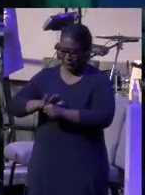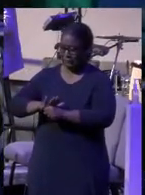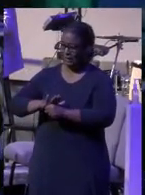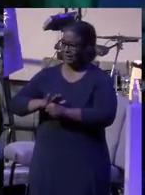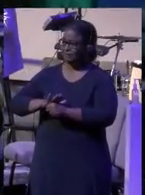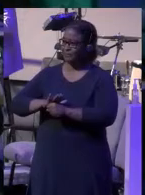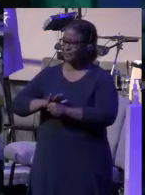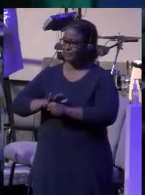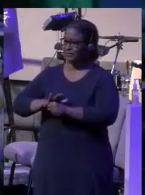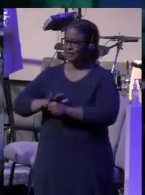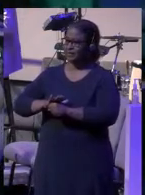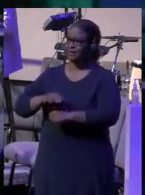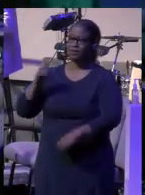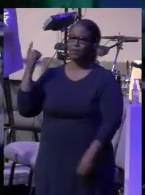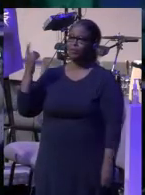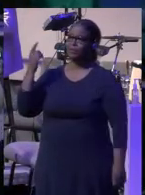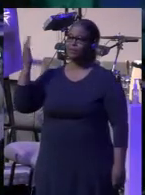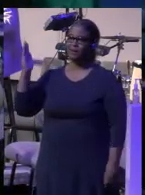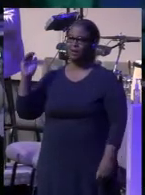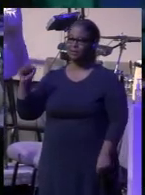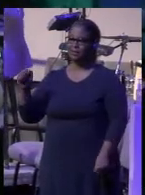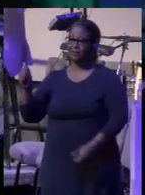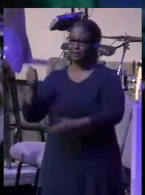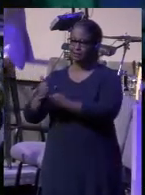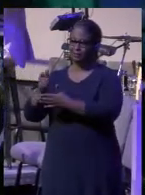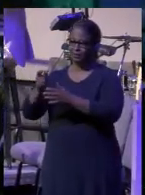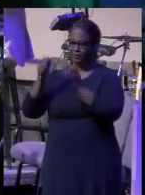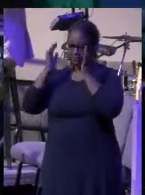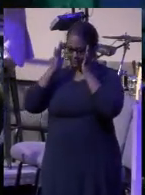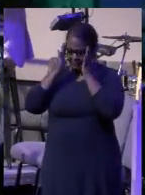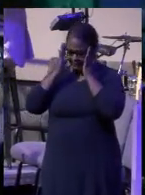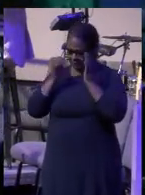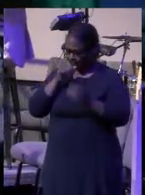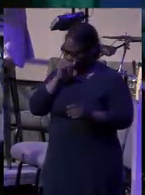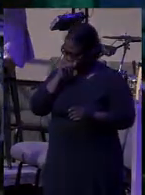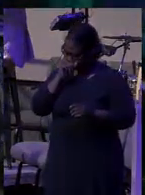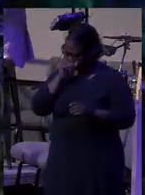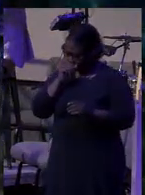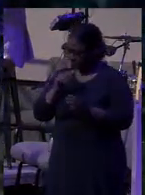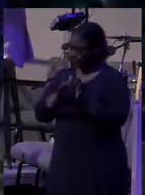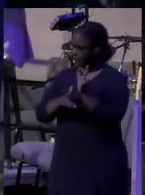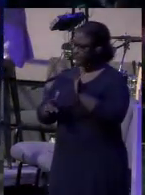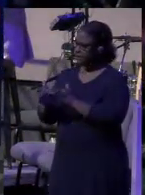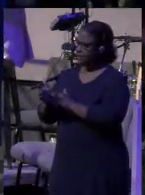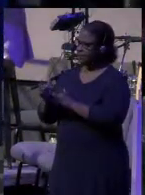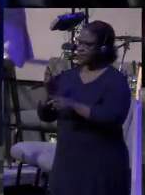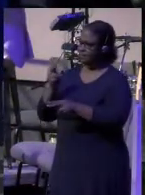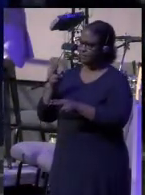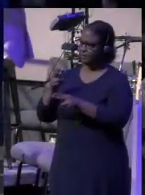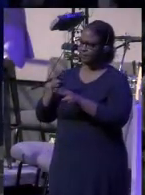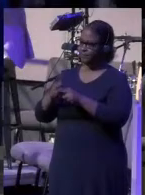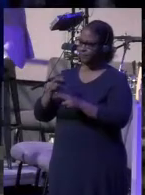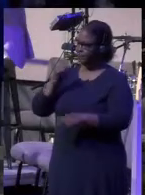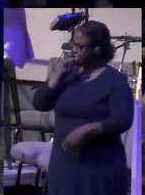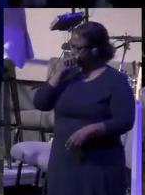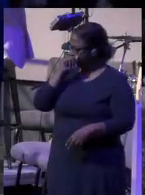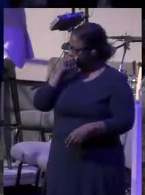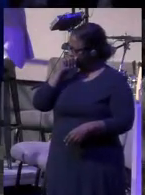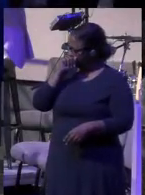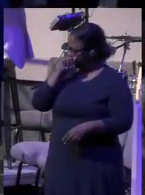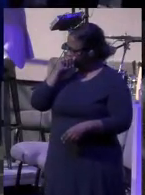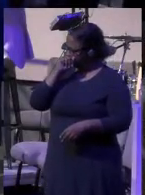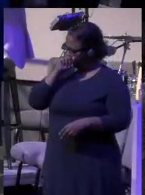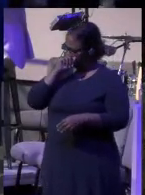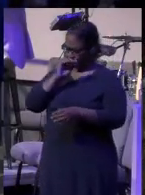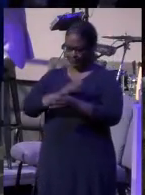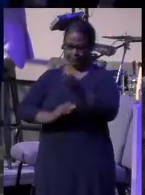Only you, God, can help me with it. Only you, Lord Jesus. In Jesus' name. With our